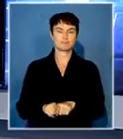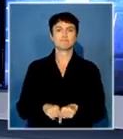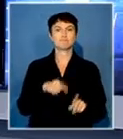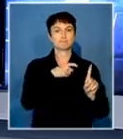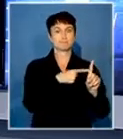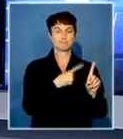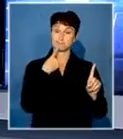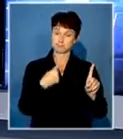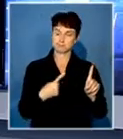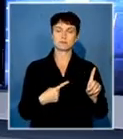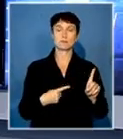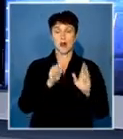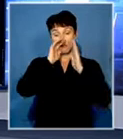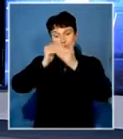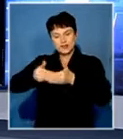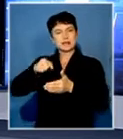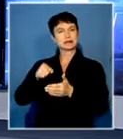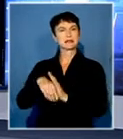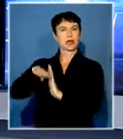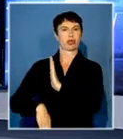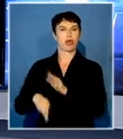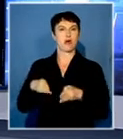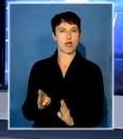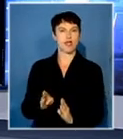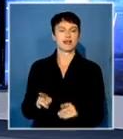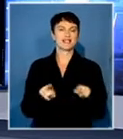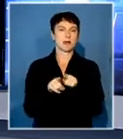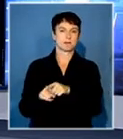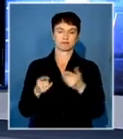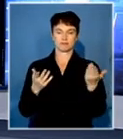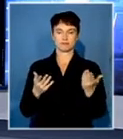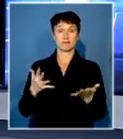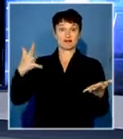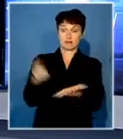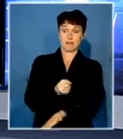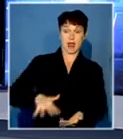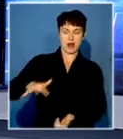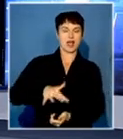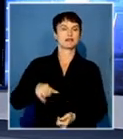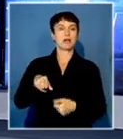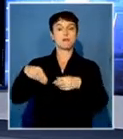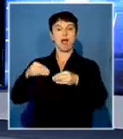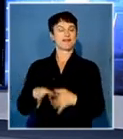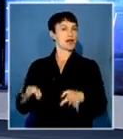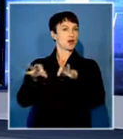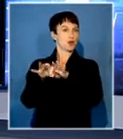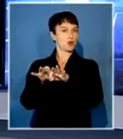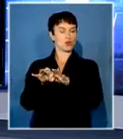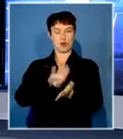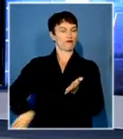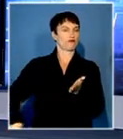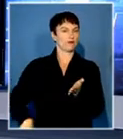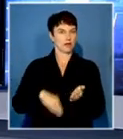protections are lower. If you look at the protections, market value in the case of expropriation, that's gone. You now offer